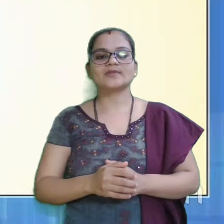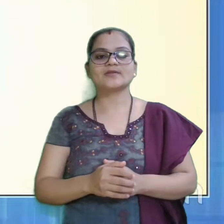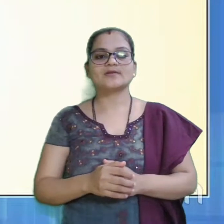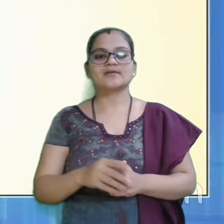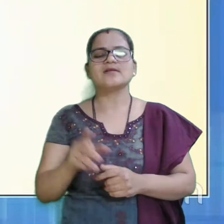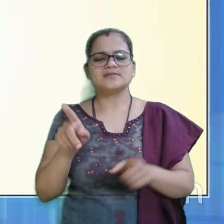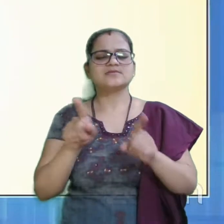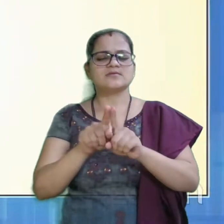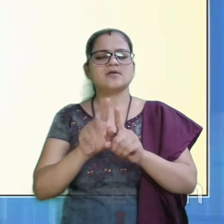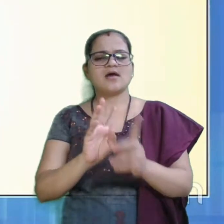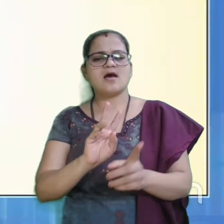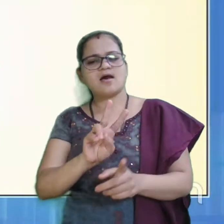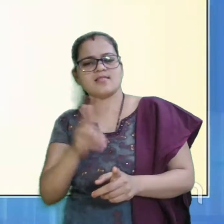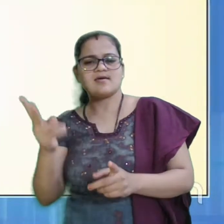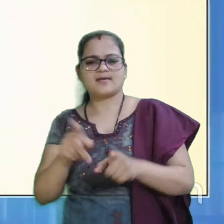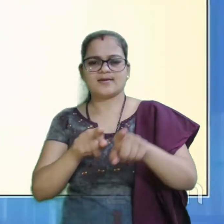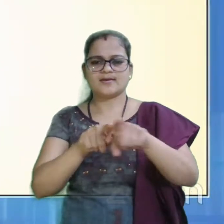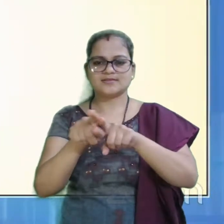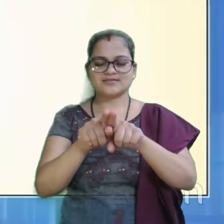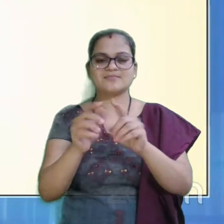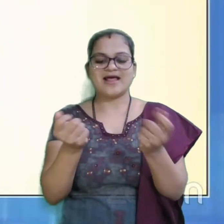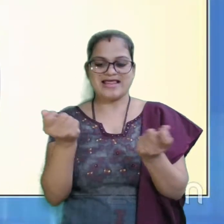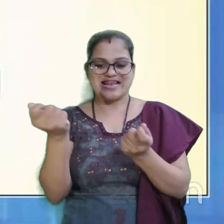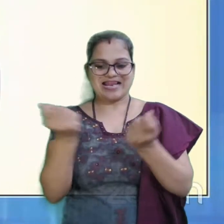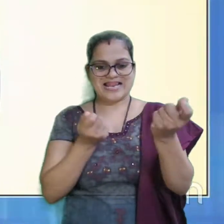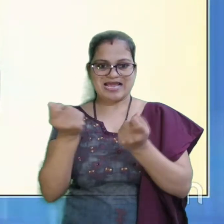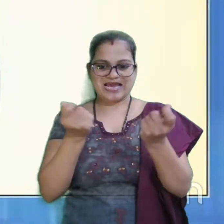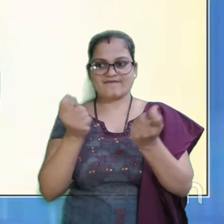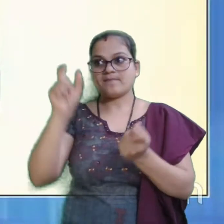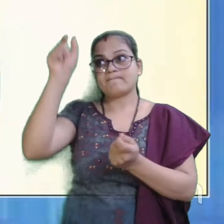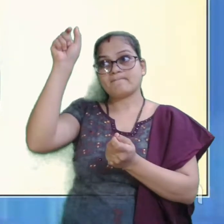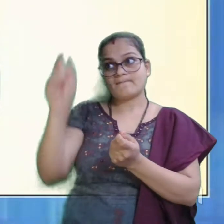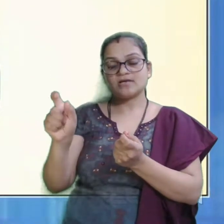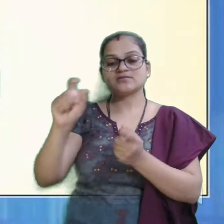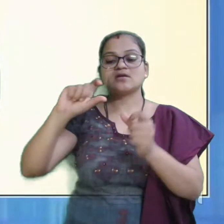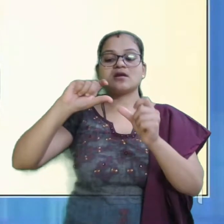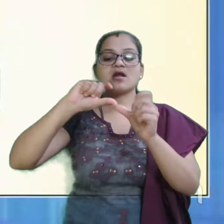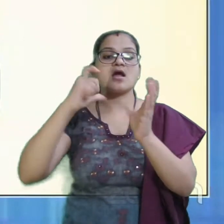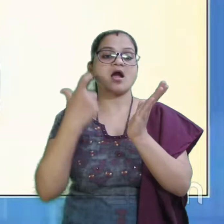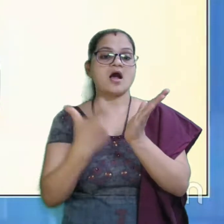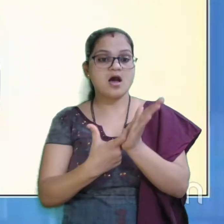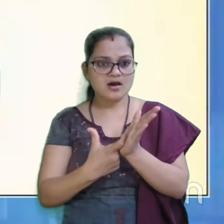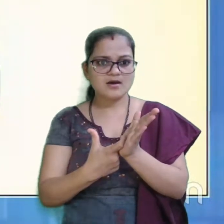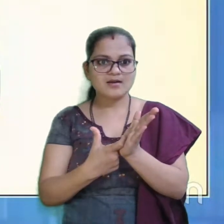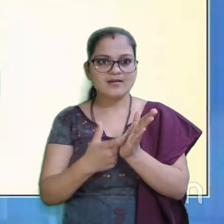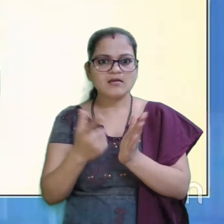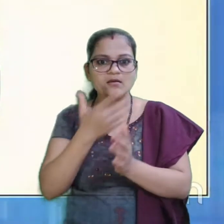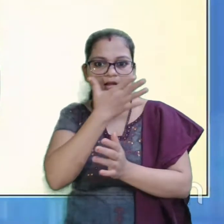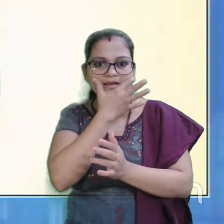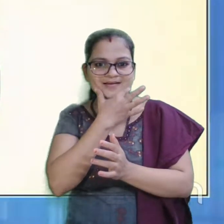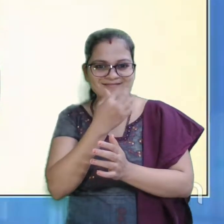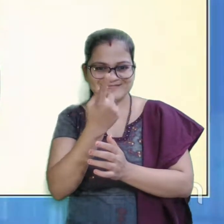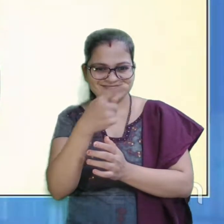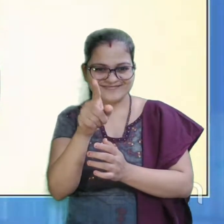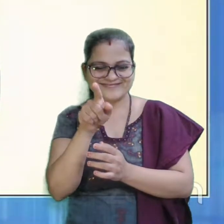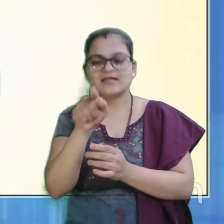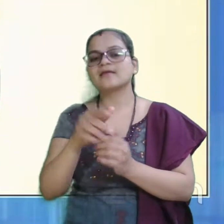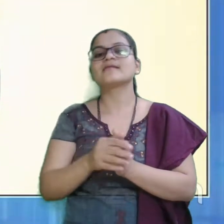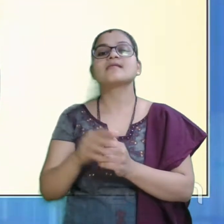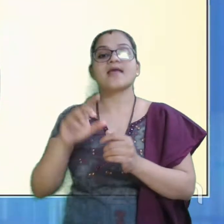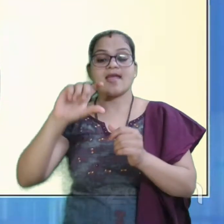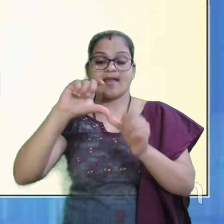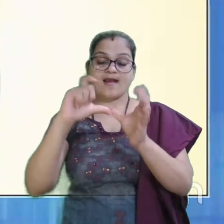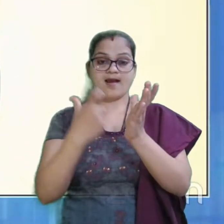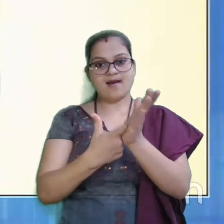things that we can identify soul and body with. It is just like the driver and the car. Such a beautiful thing, isn't it?